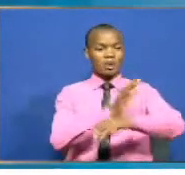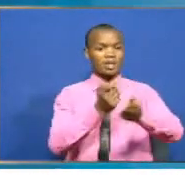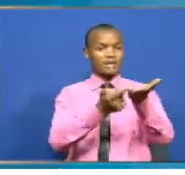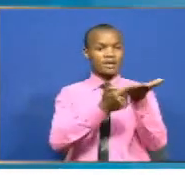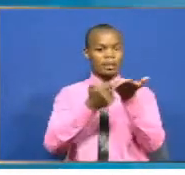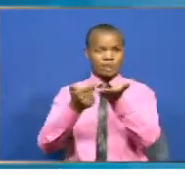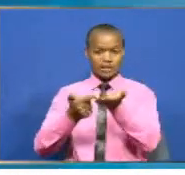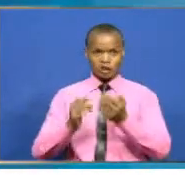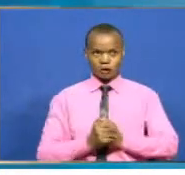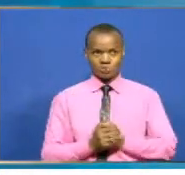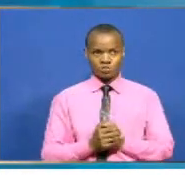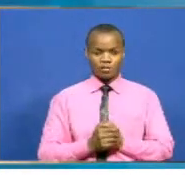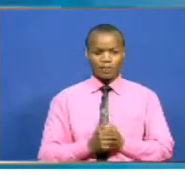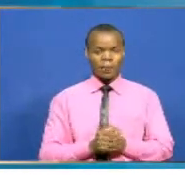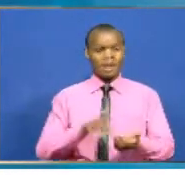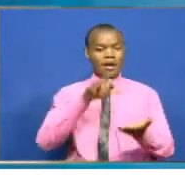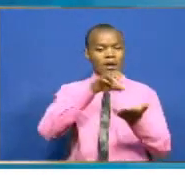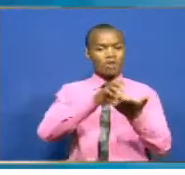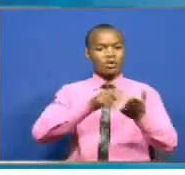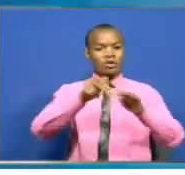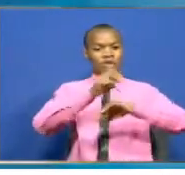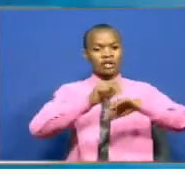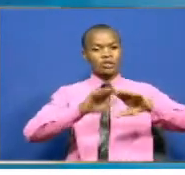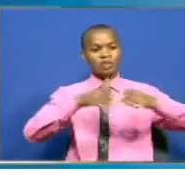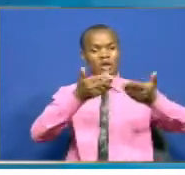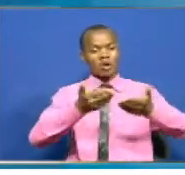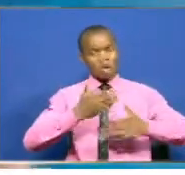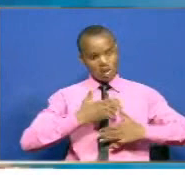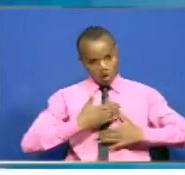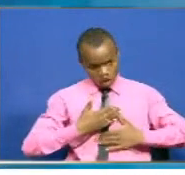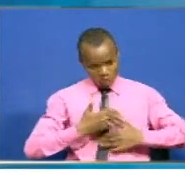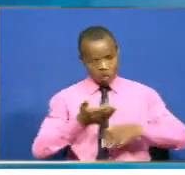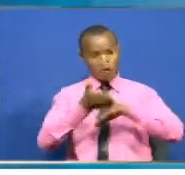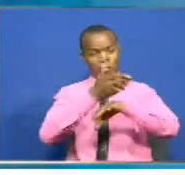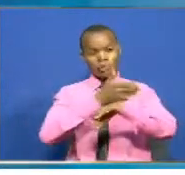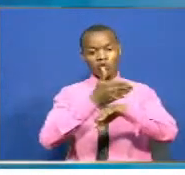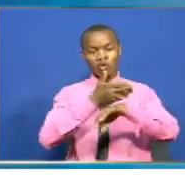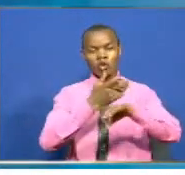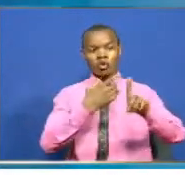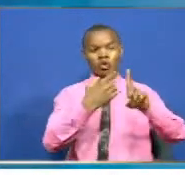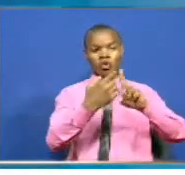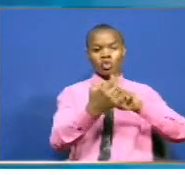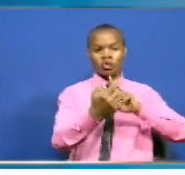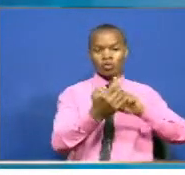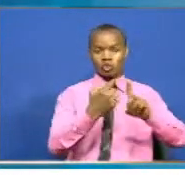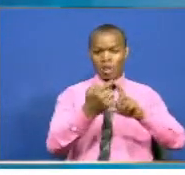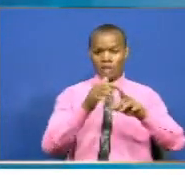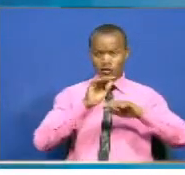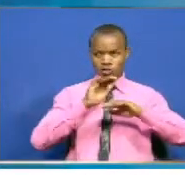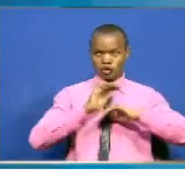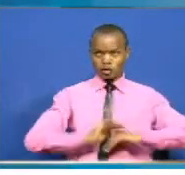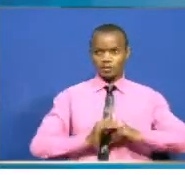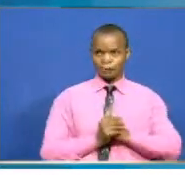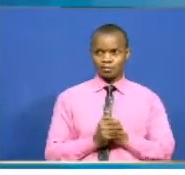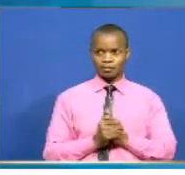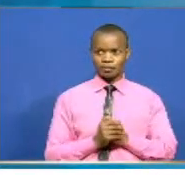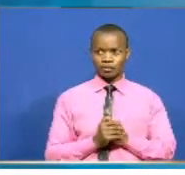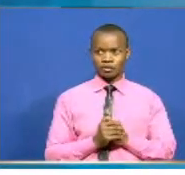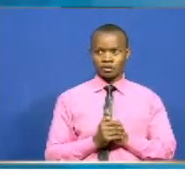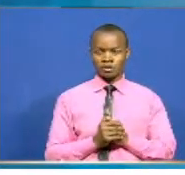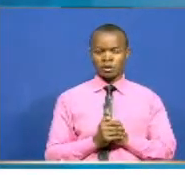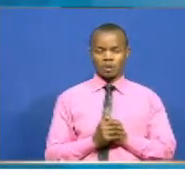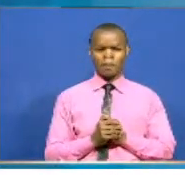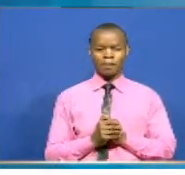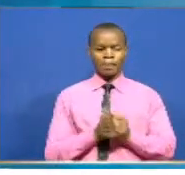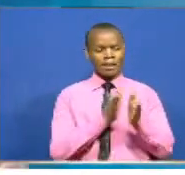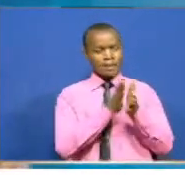talking about, the state of the nation. Mheshimiwa, before we took the link, we were talking about the, you know, formula to use